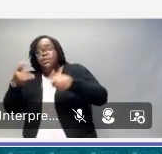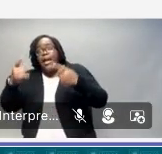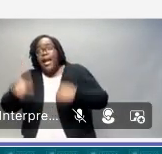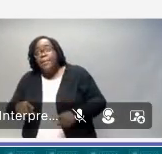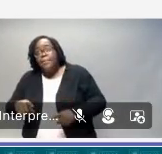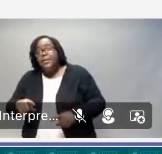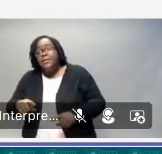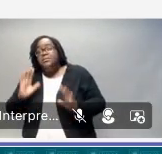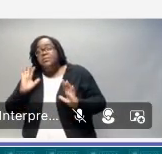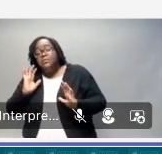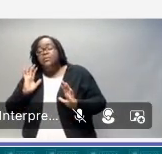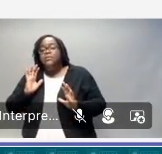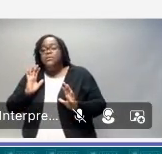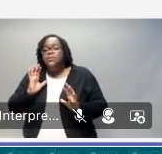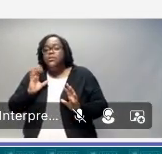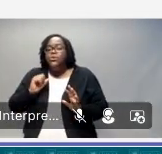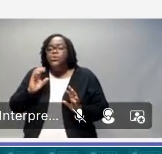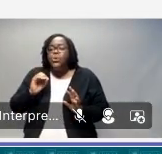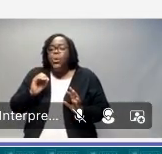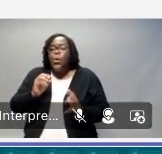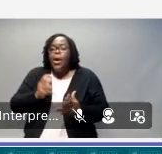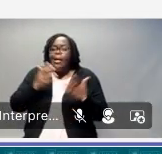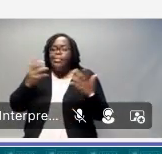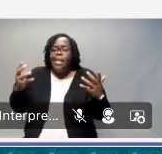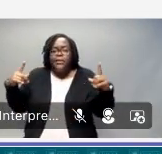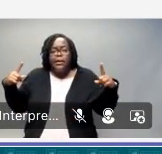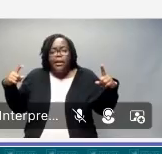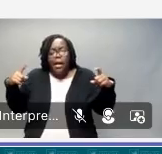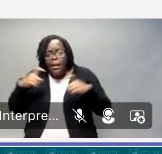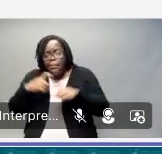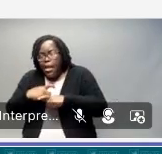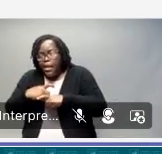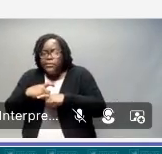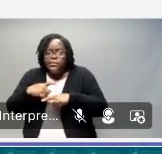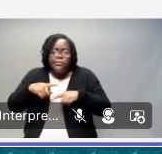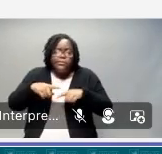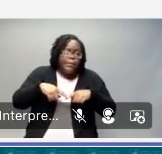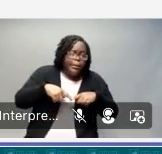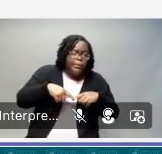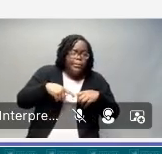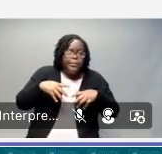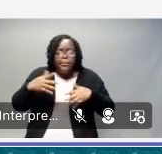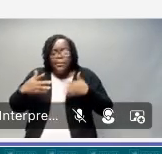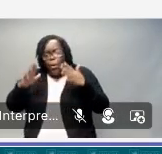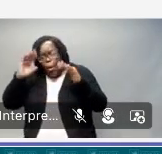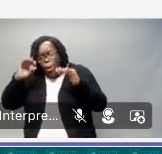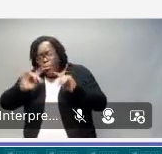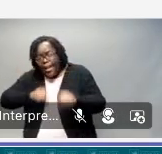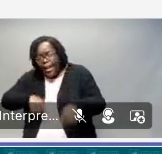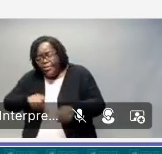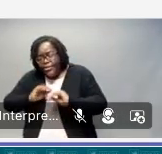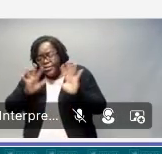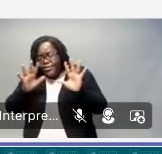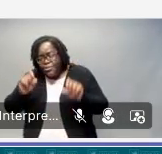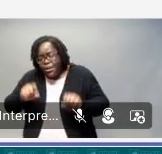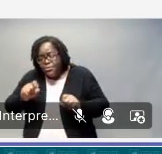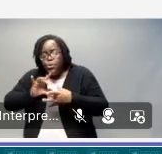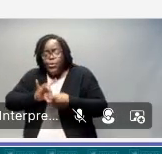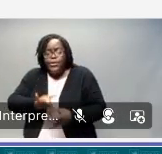concerned about. So a lot of complexities there. I hope I answered your questions on El Nino.